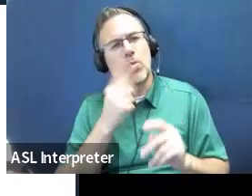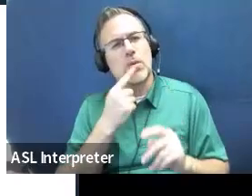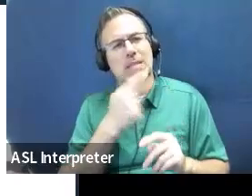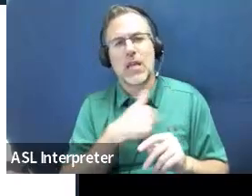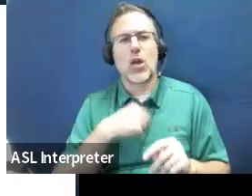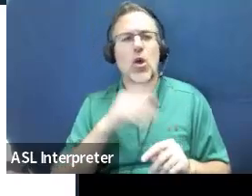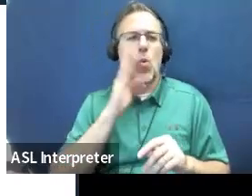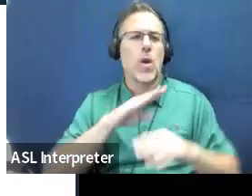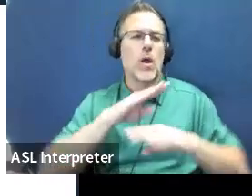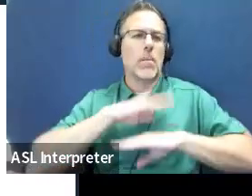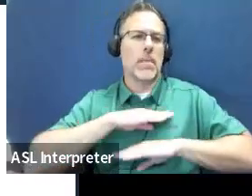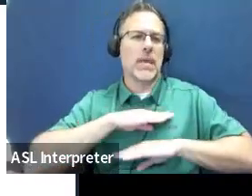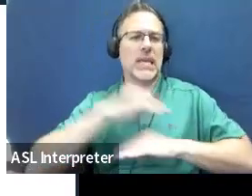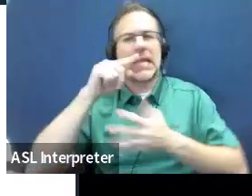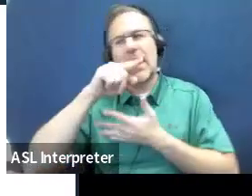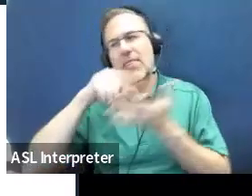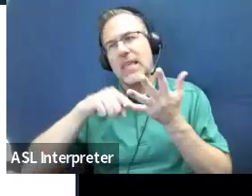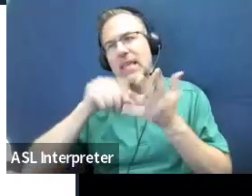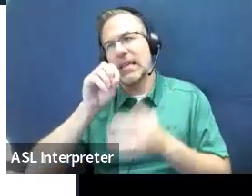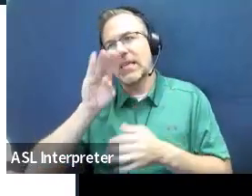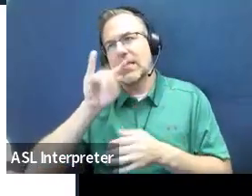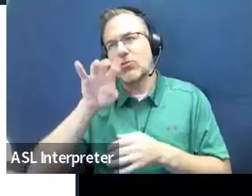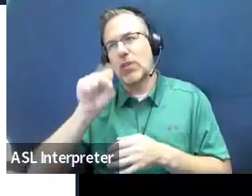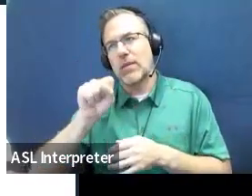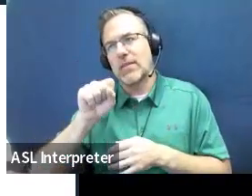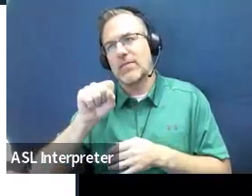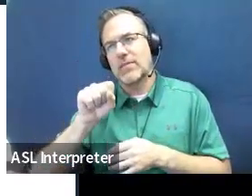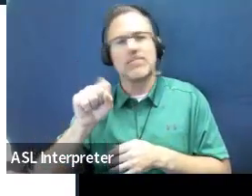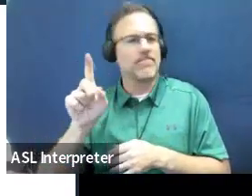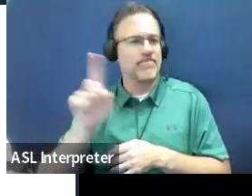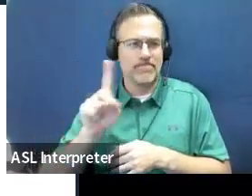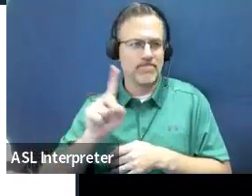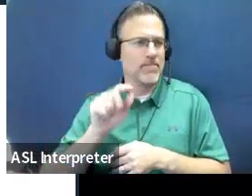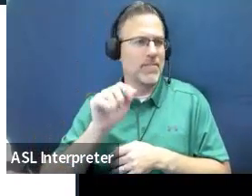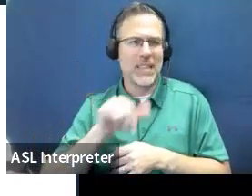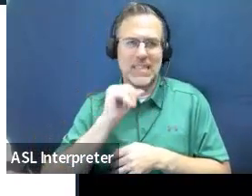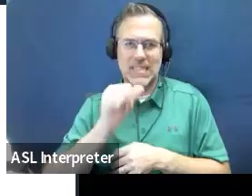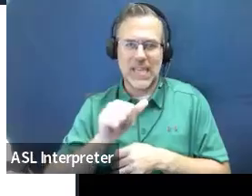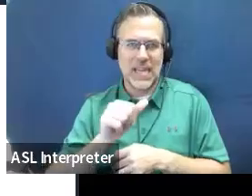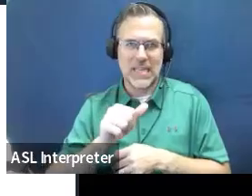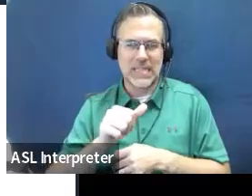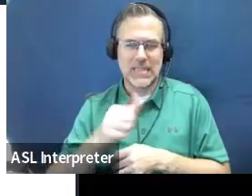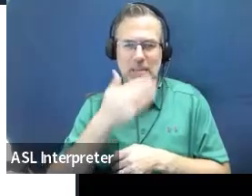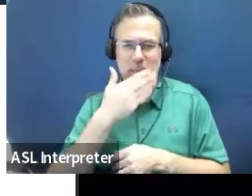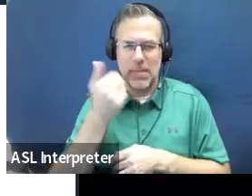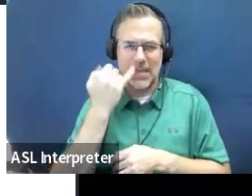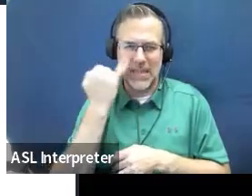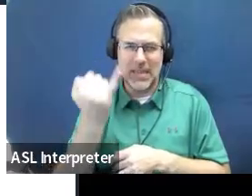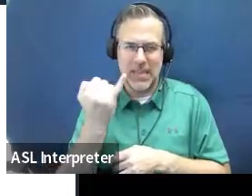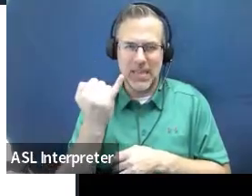objectives. And that is a slippery slope about whether that's measurable or